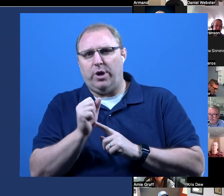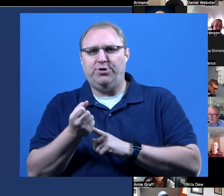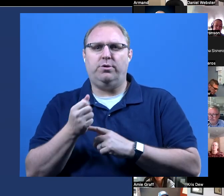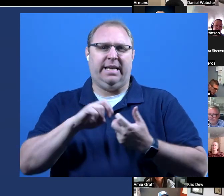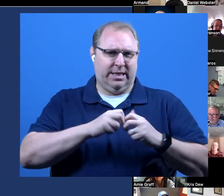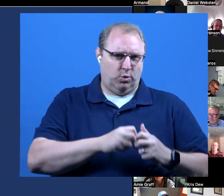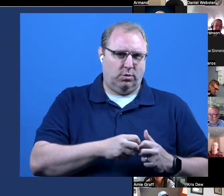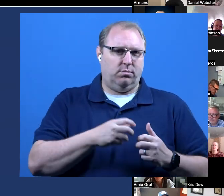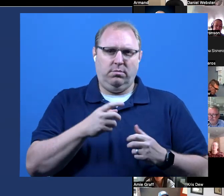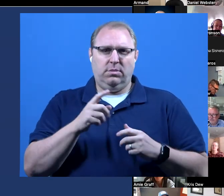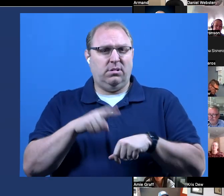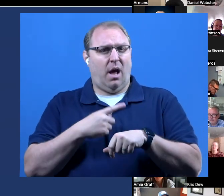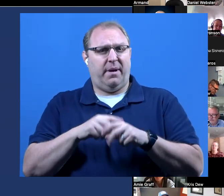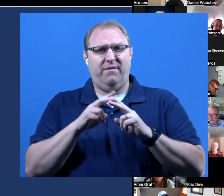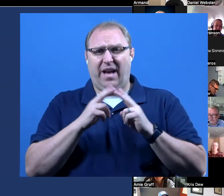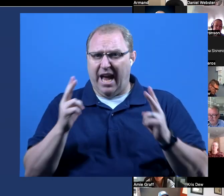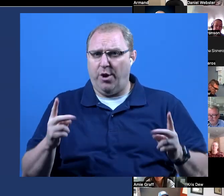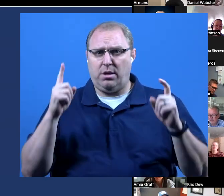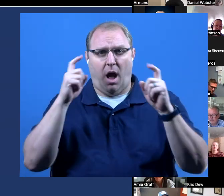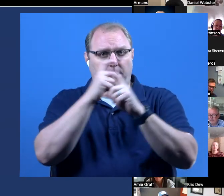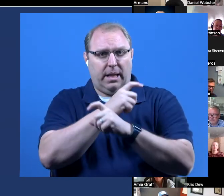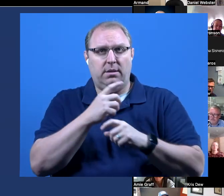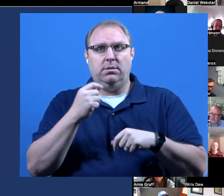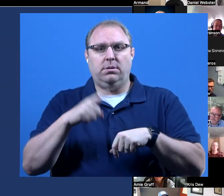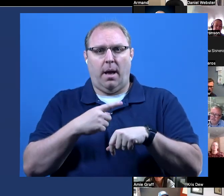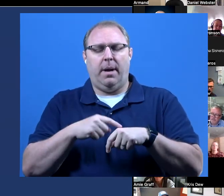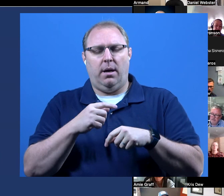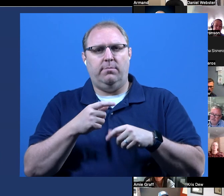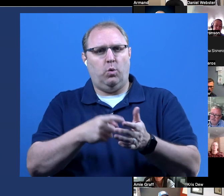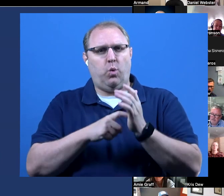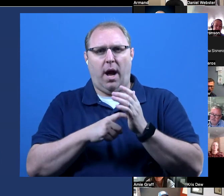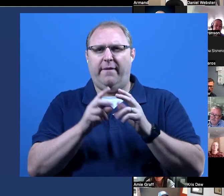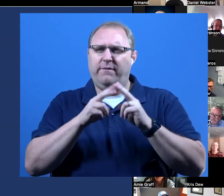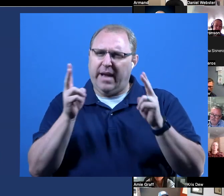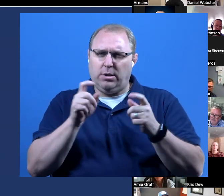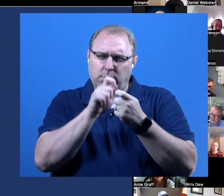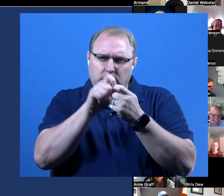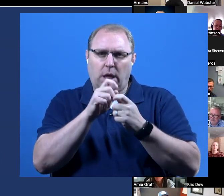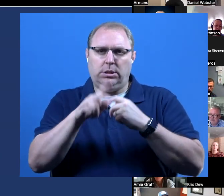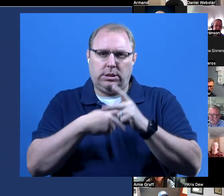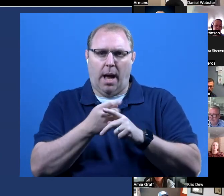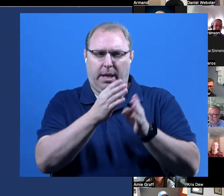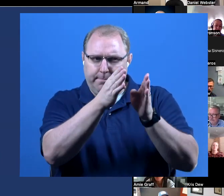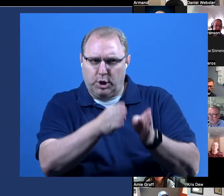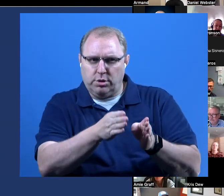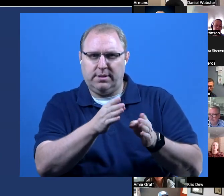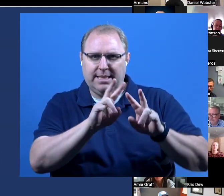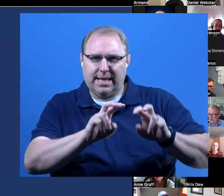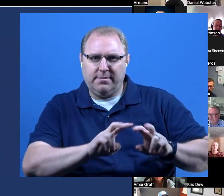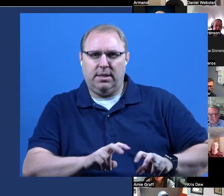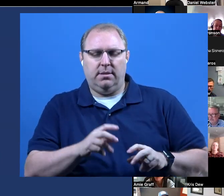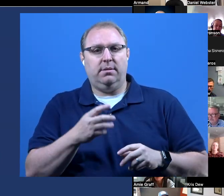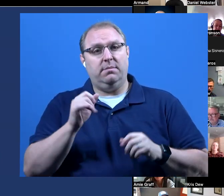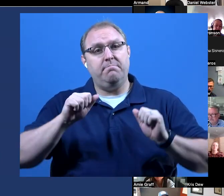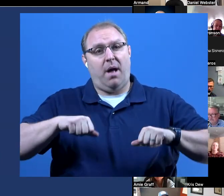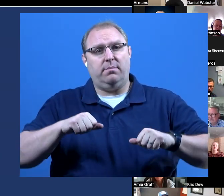just get us involved as quickly as possible so that we can help you navigate those. Mark and Diane are absolute experts on this. They